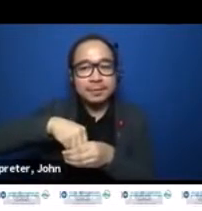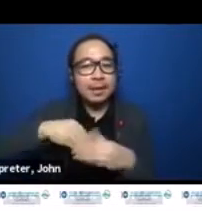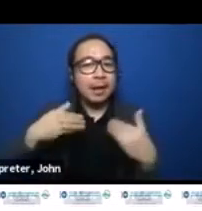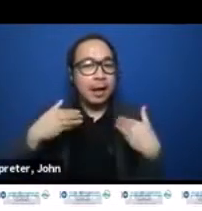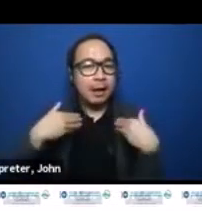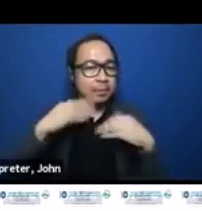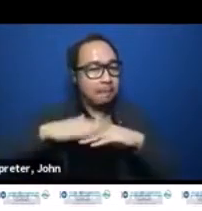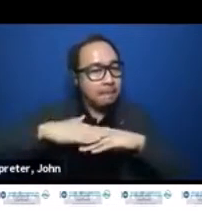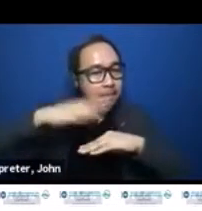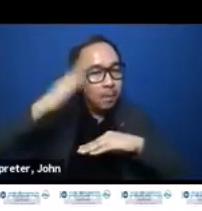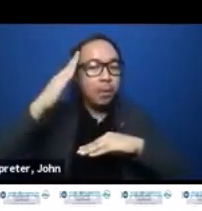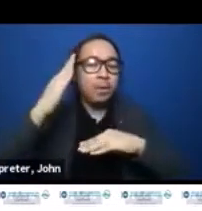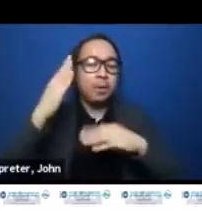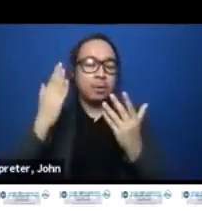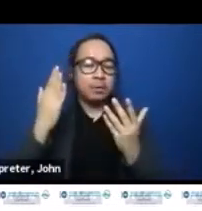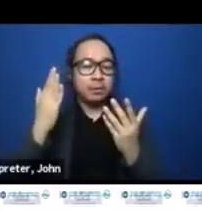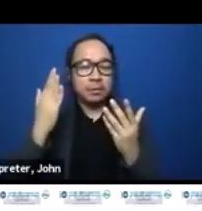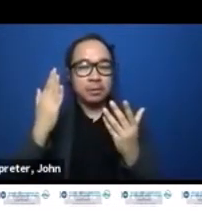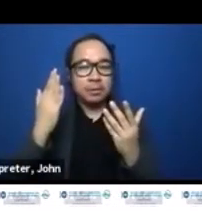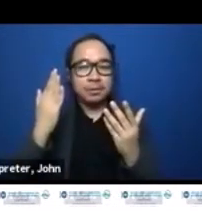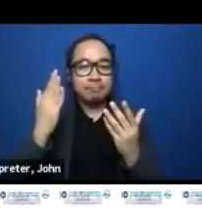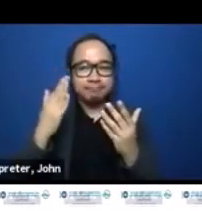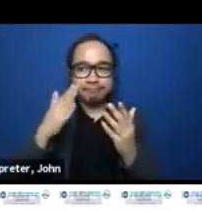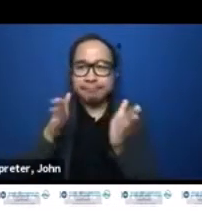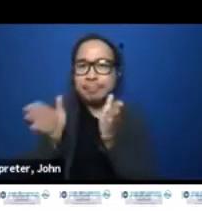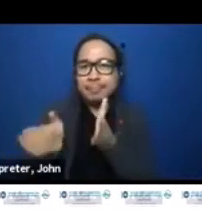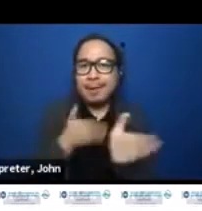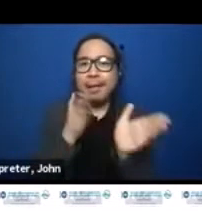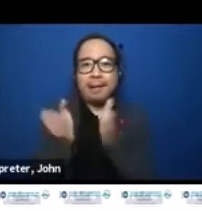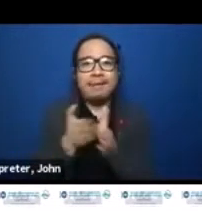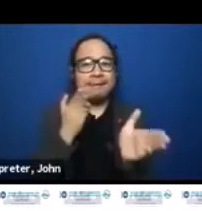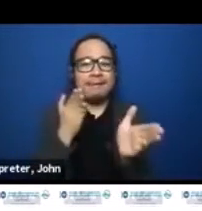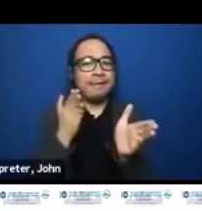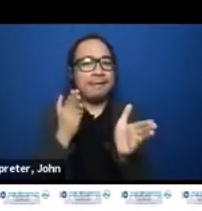and more initiative from